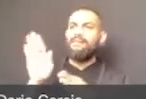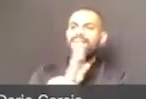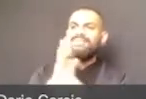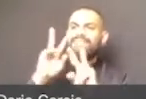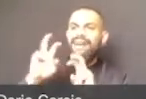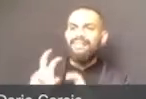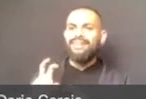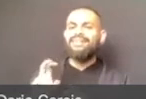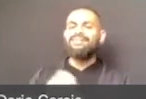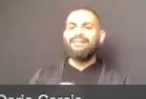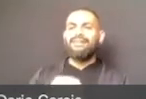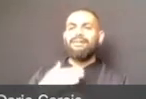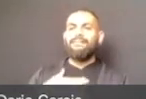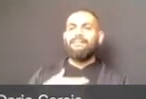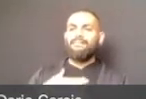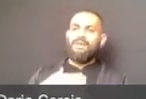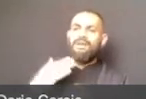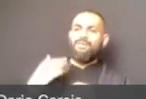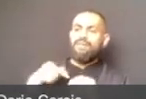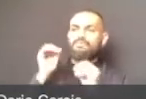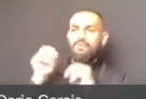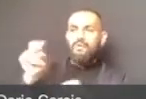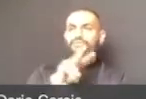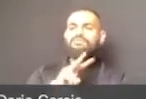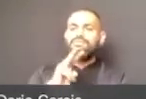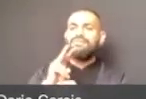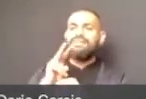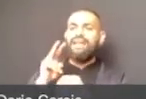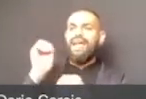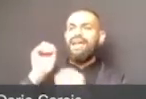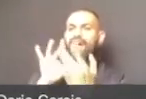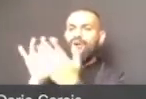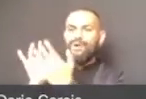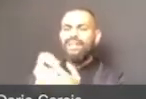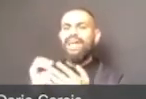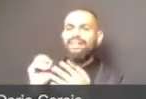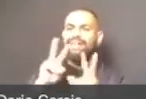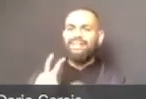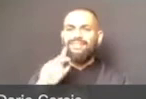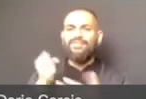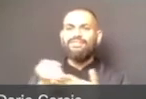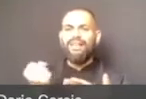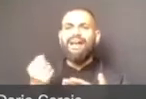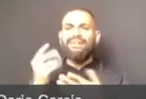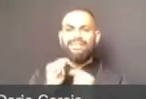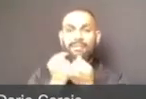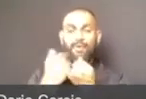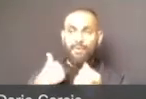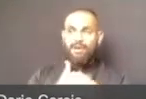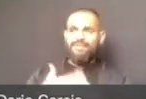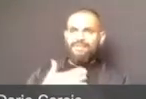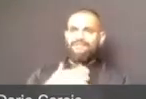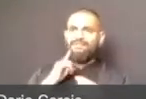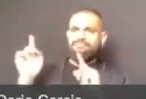over supplier outreach as well as analytics and reporting for supply chain. I'm so thankful to be here with you guys today. I'm coming